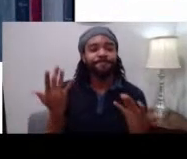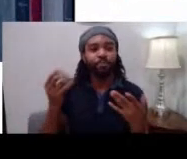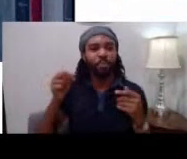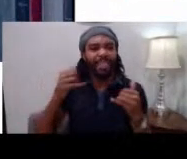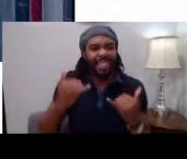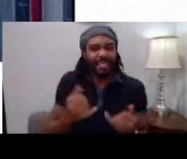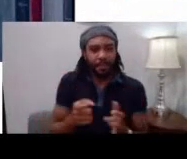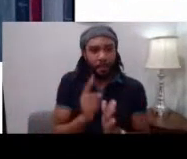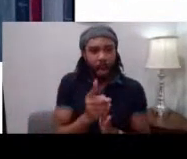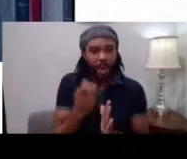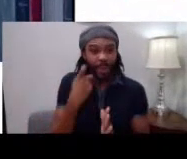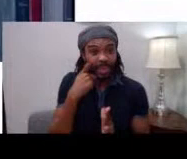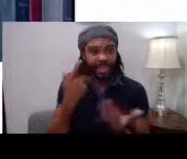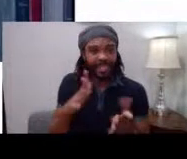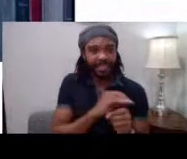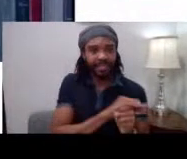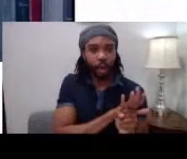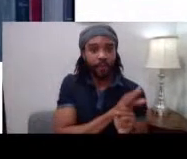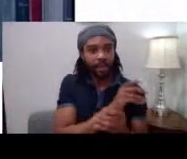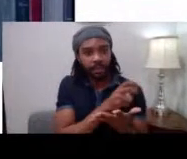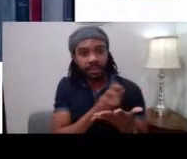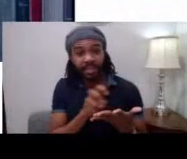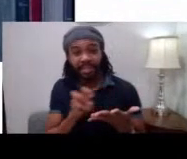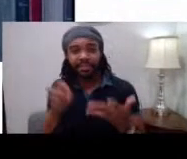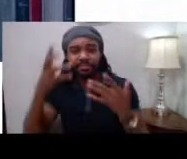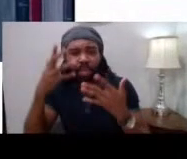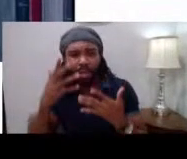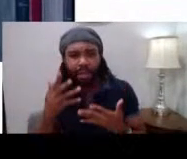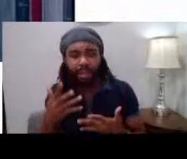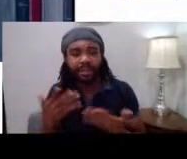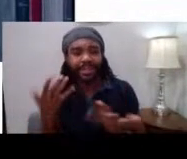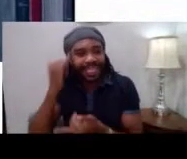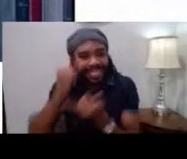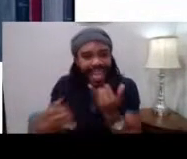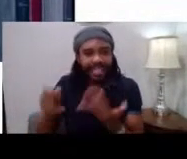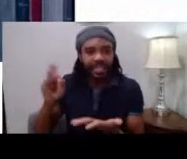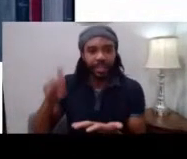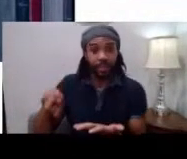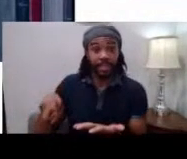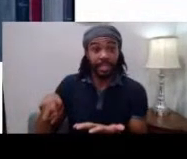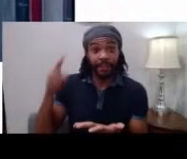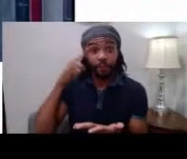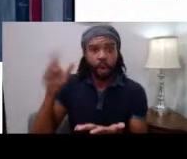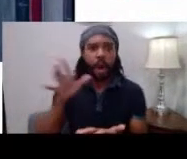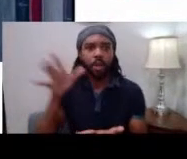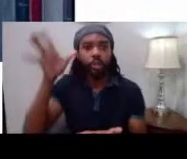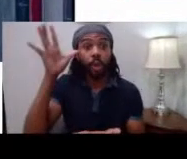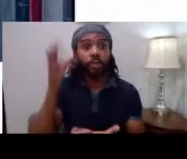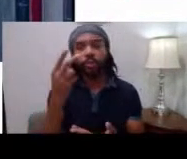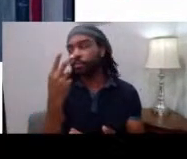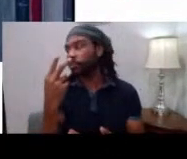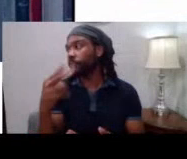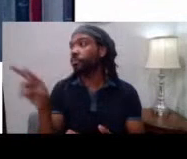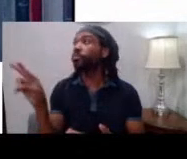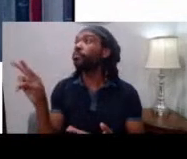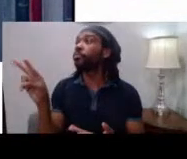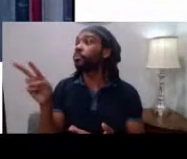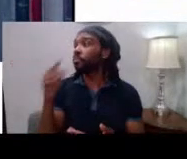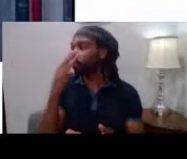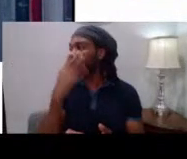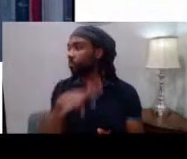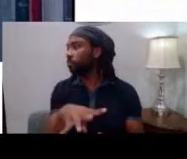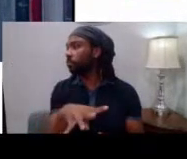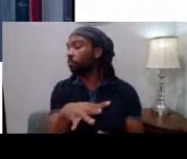need is for adults to look the other way, or worse, play an active role in creating a toxic